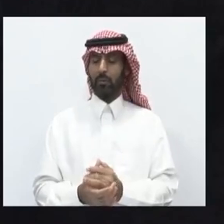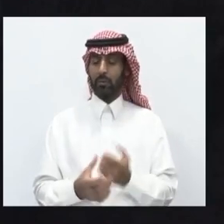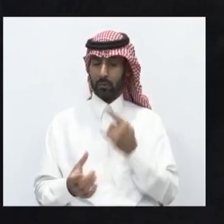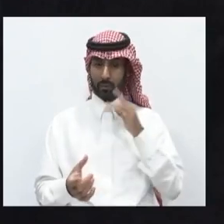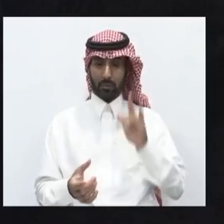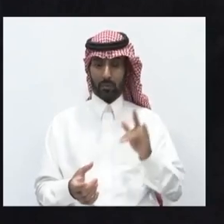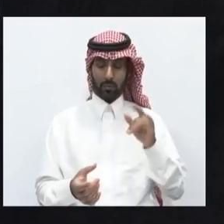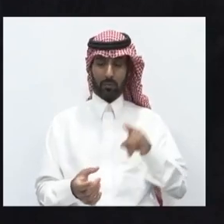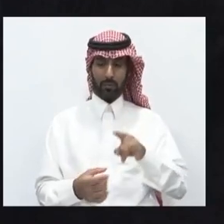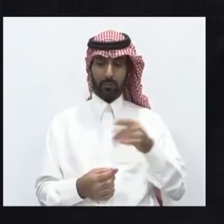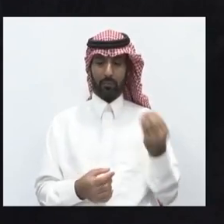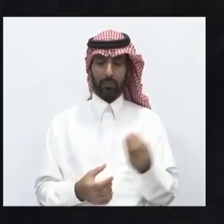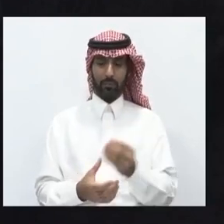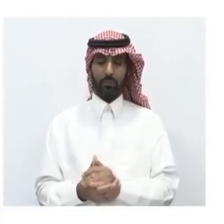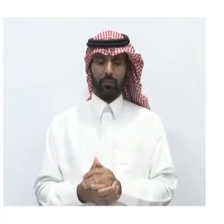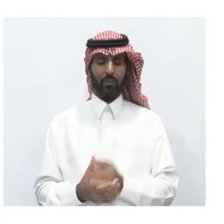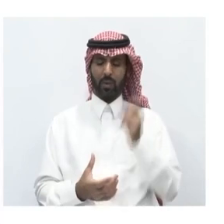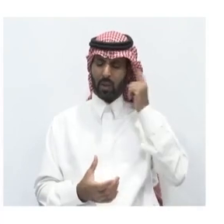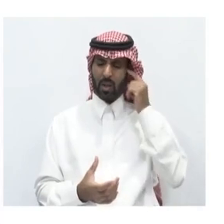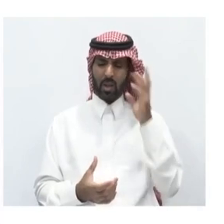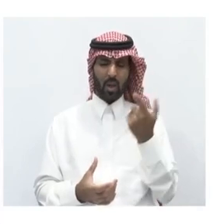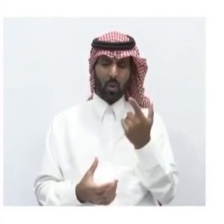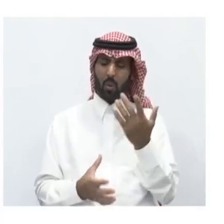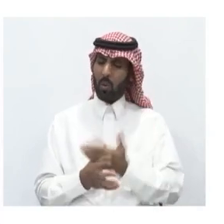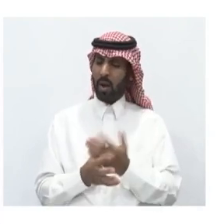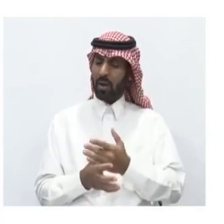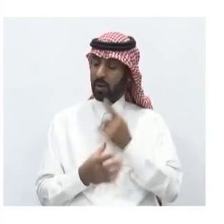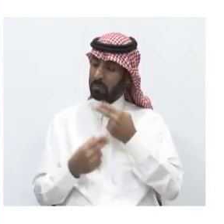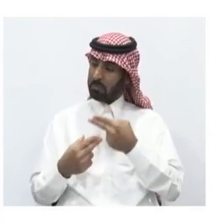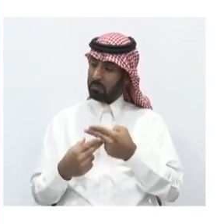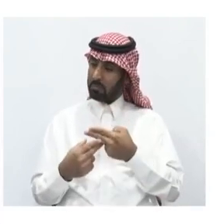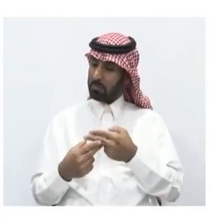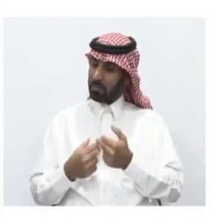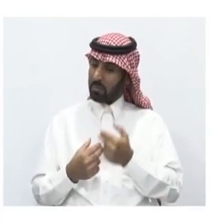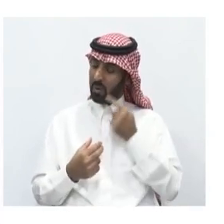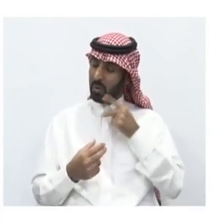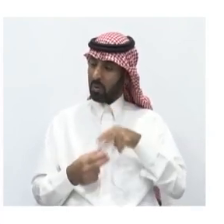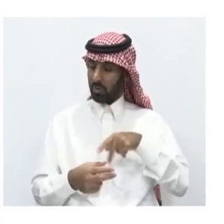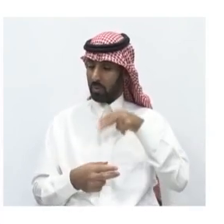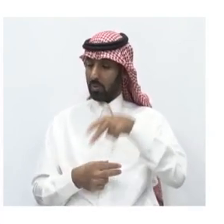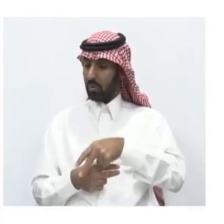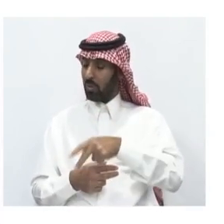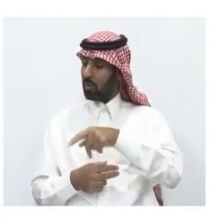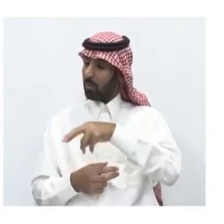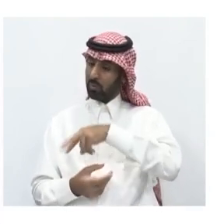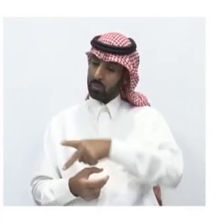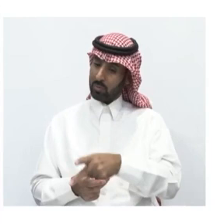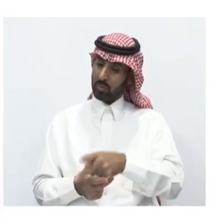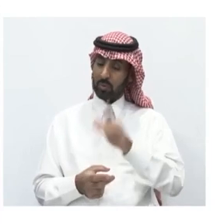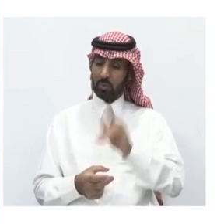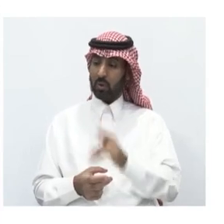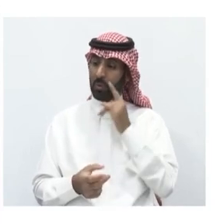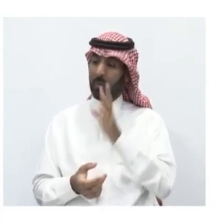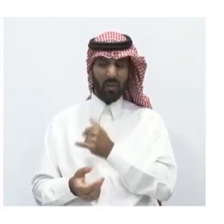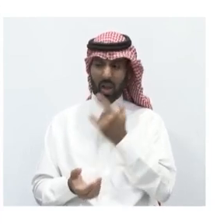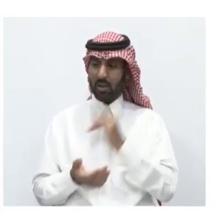Okay, let's check the answer together. He doesn't know why he can't sit in the open seat. He said, I don't get it. There's an open seat